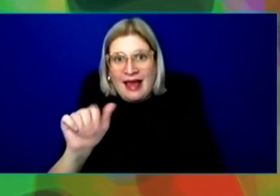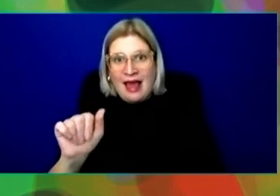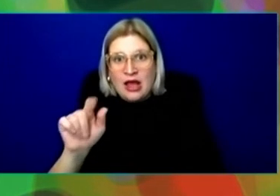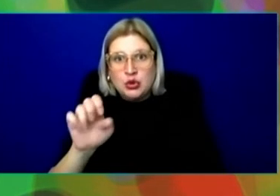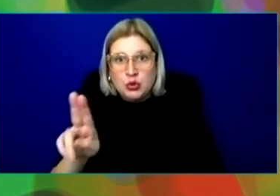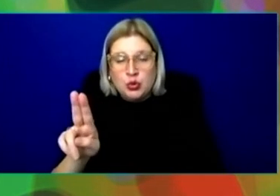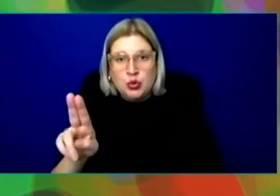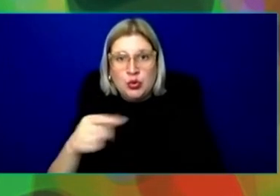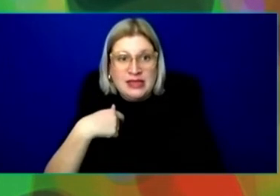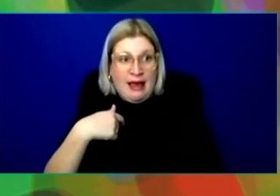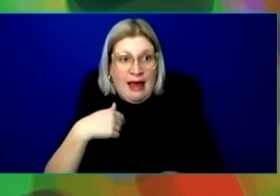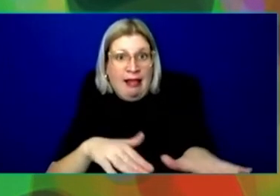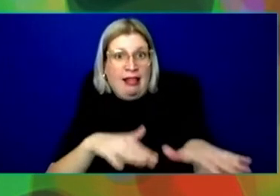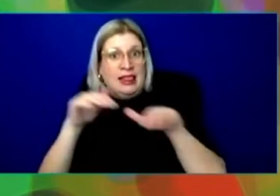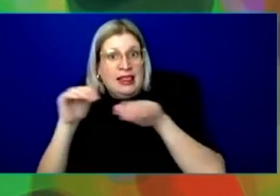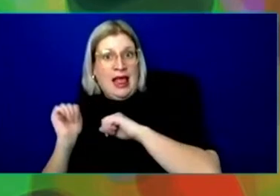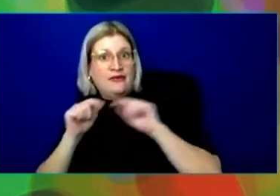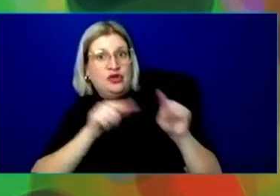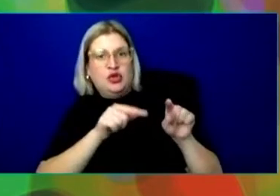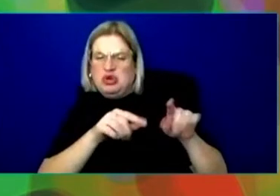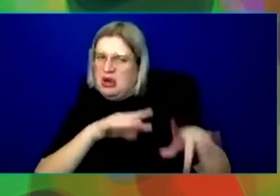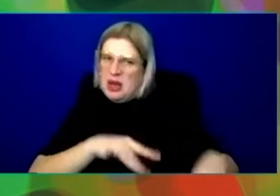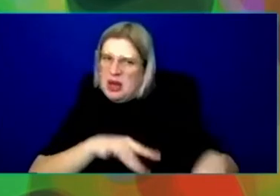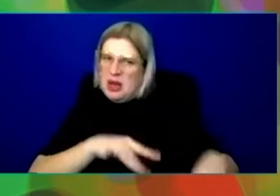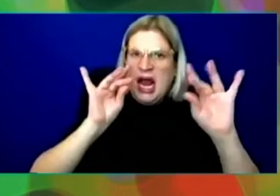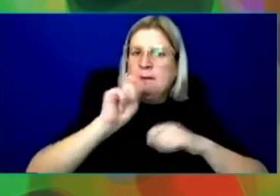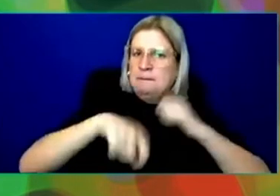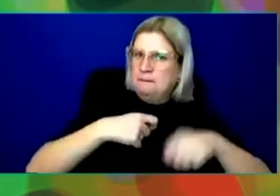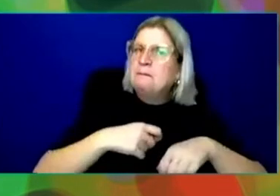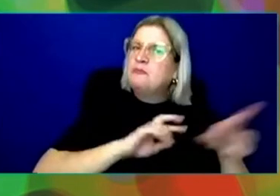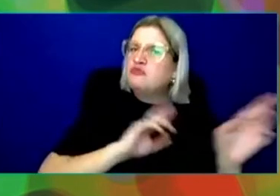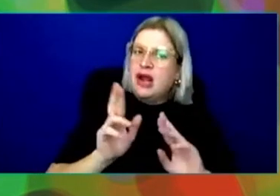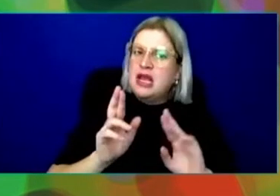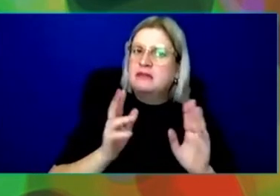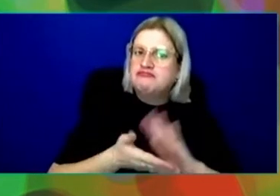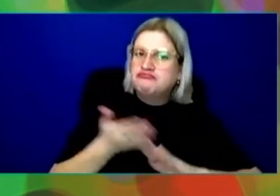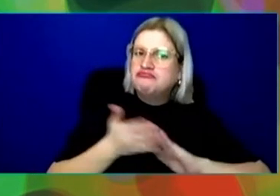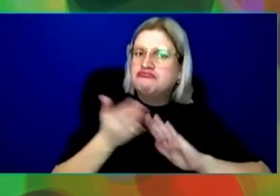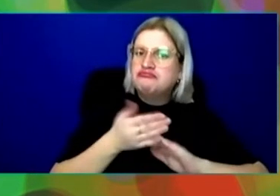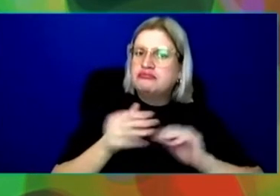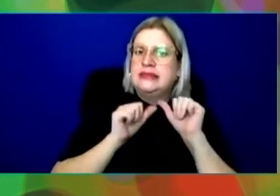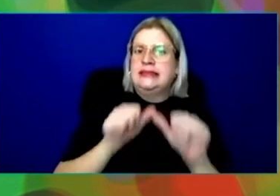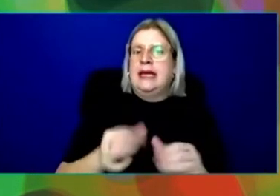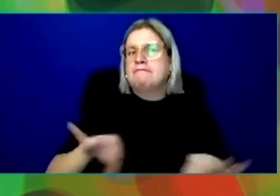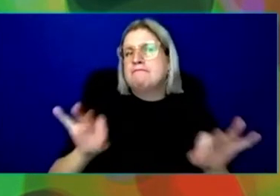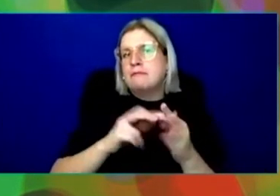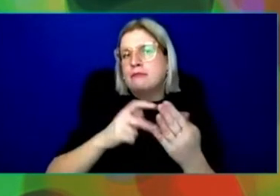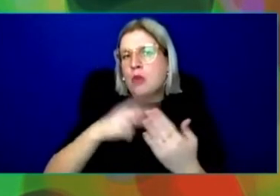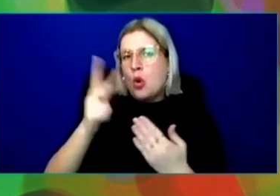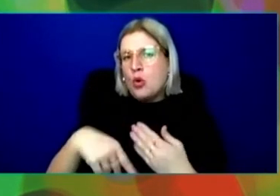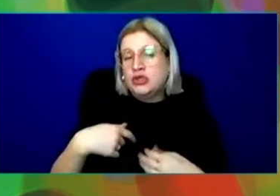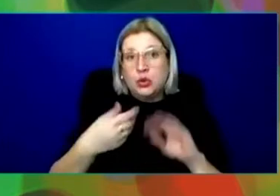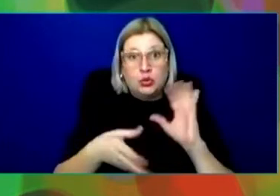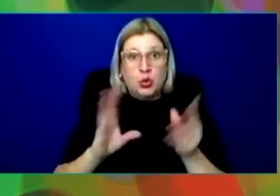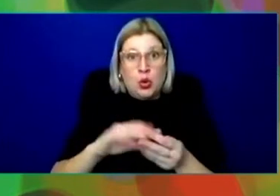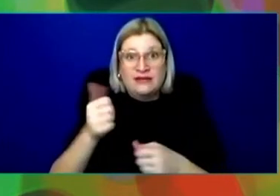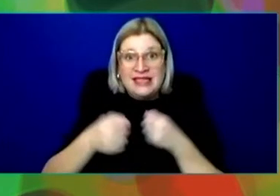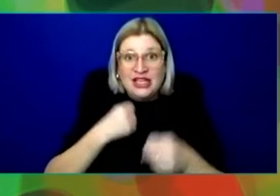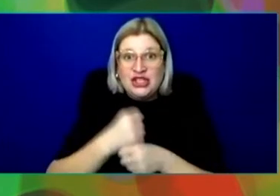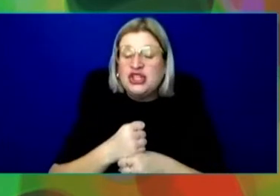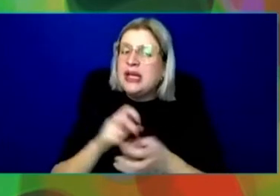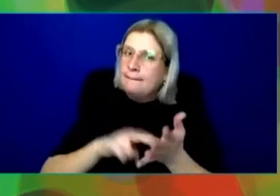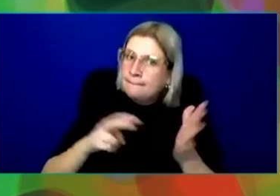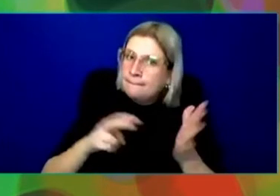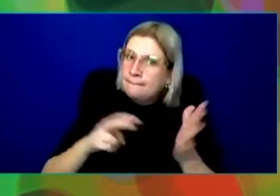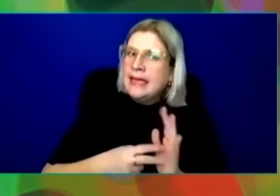away from the center, you picked up the baton and sustained this very important program. So 10 years means a lot, but